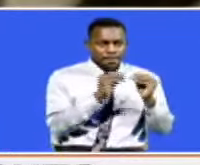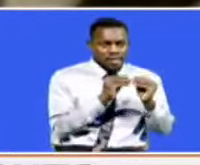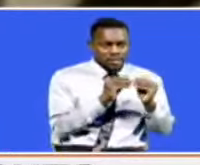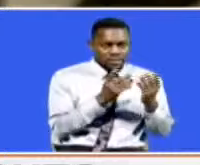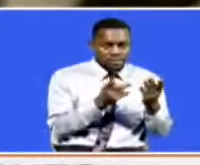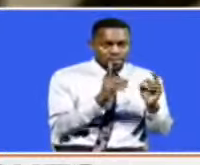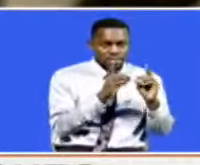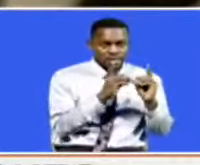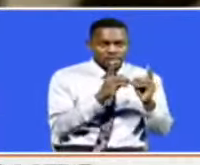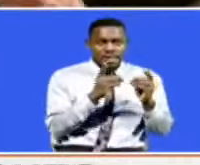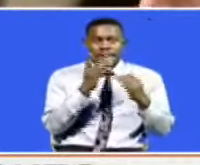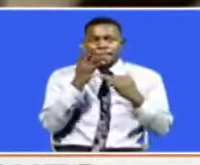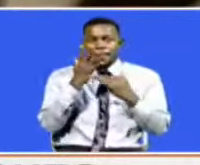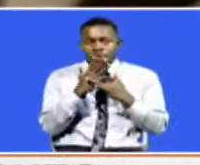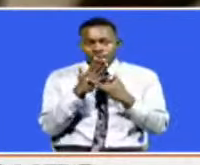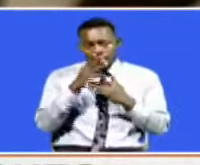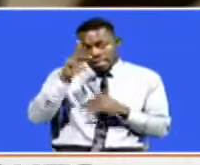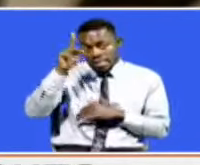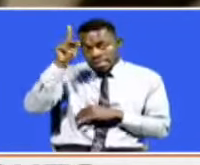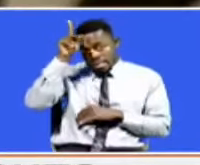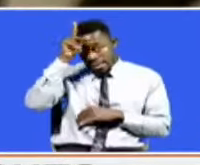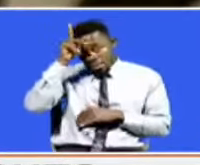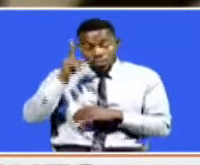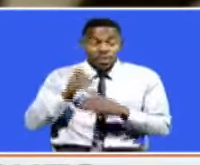the leaders of Kiabu,